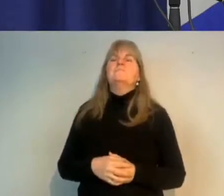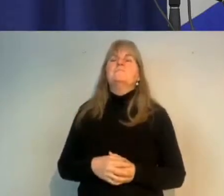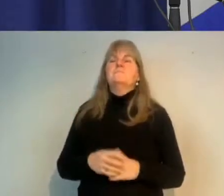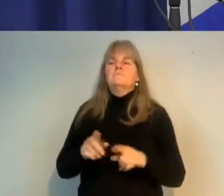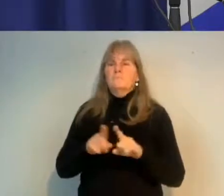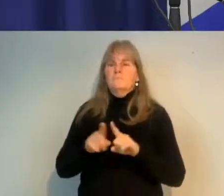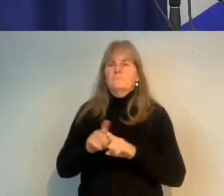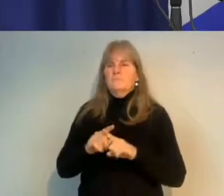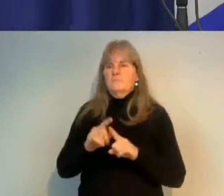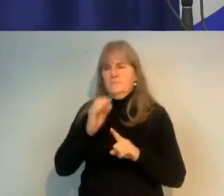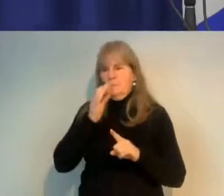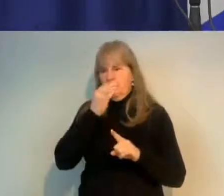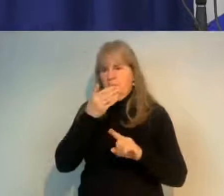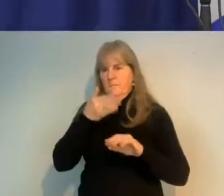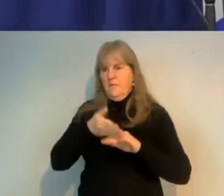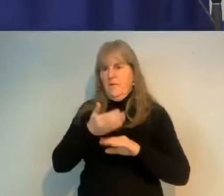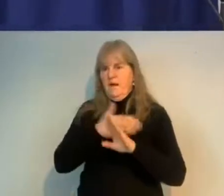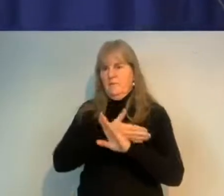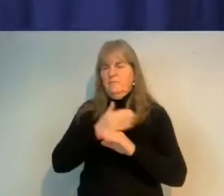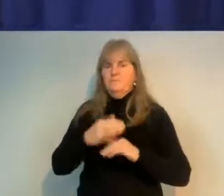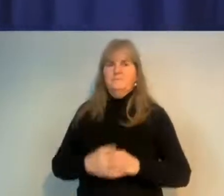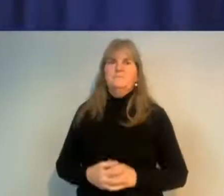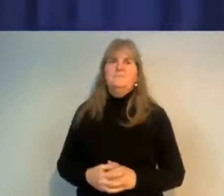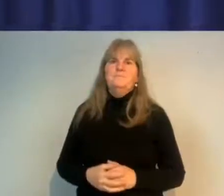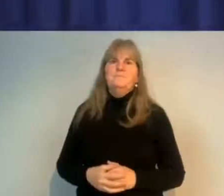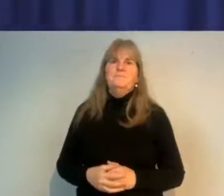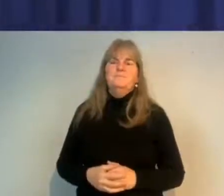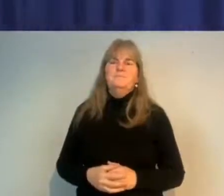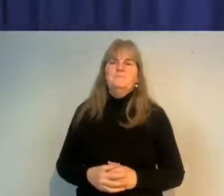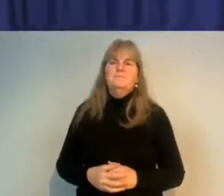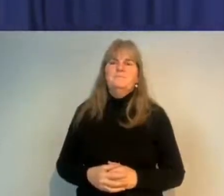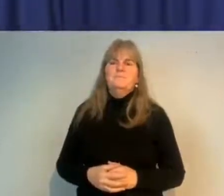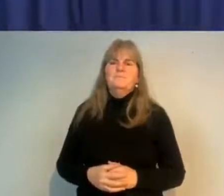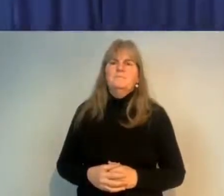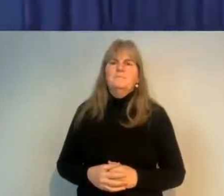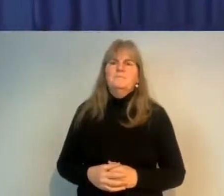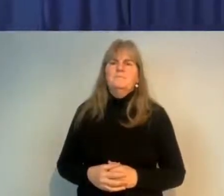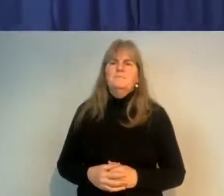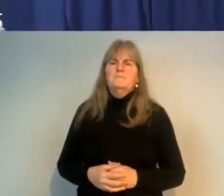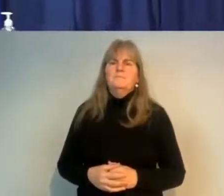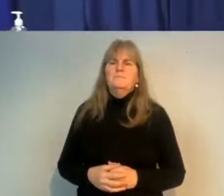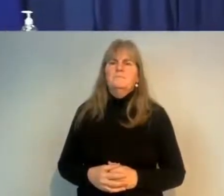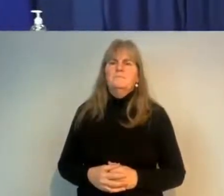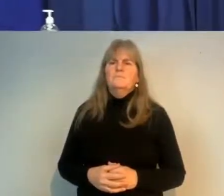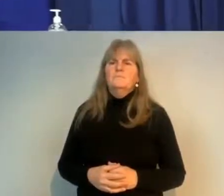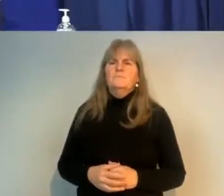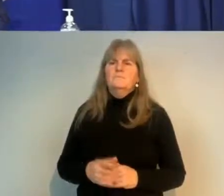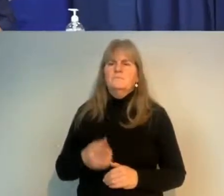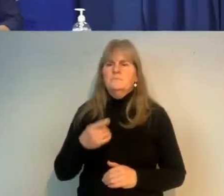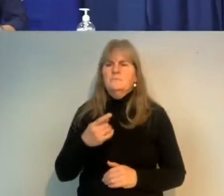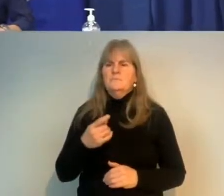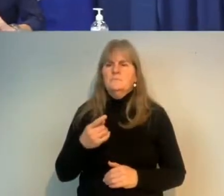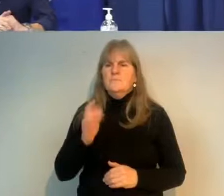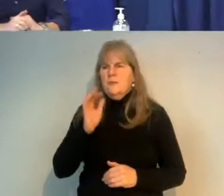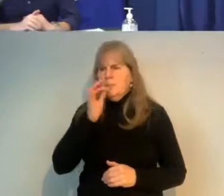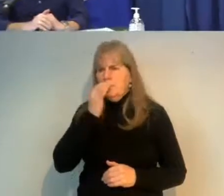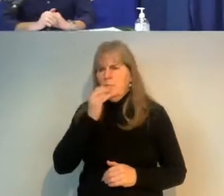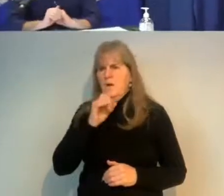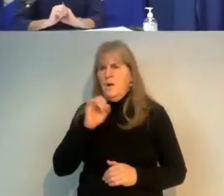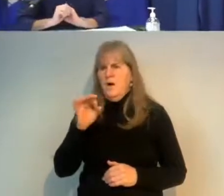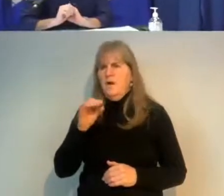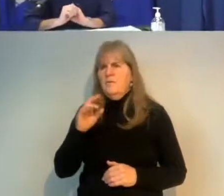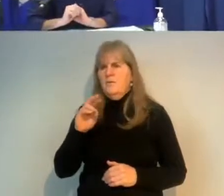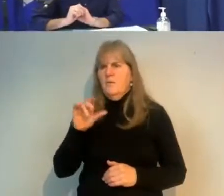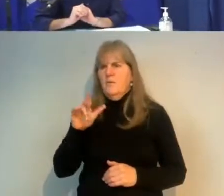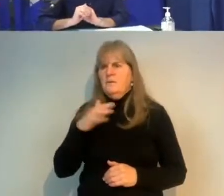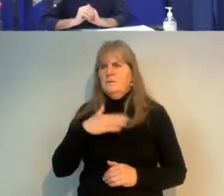unmute yourself accordingly. I understand we do have one line open creating an echo, so if you could mute yourself now, that would be great. Thank you.